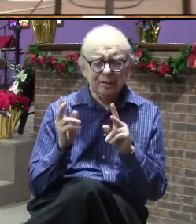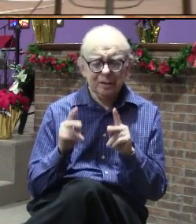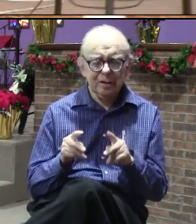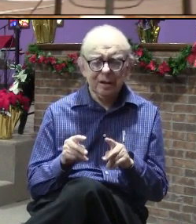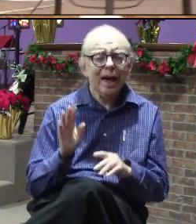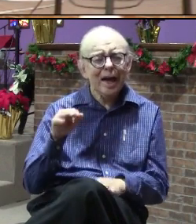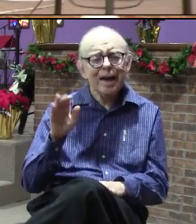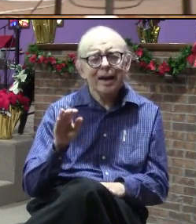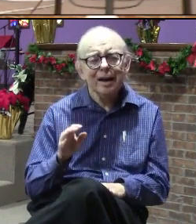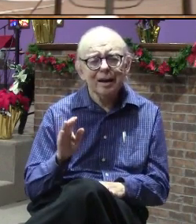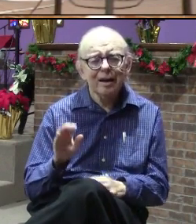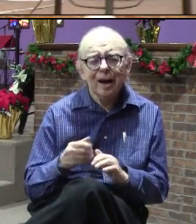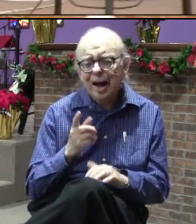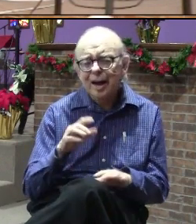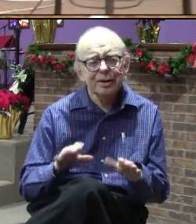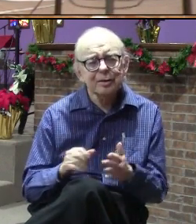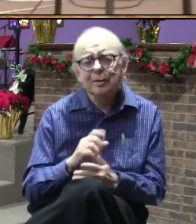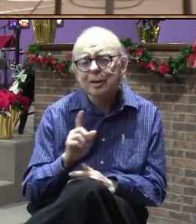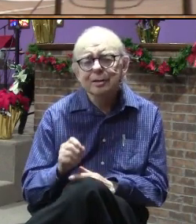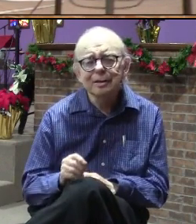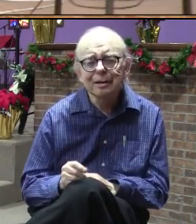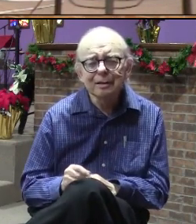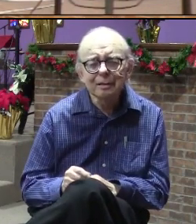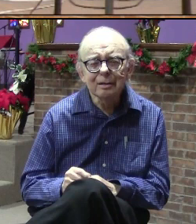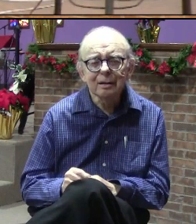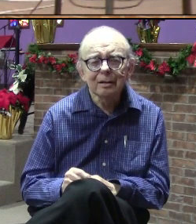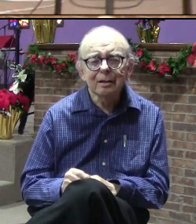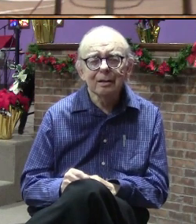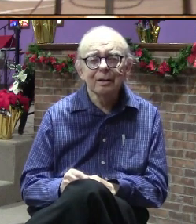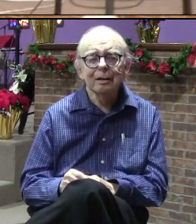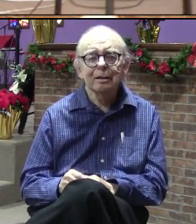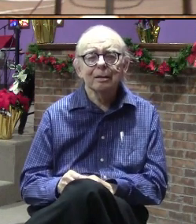say, hey, how's it going?